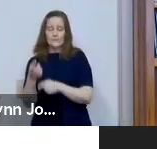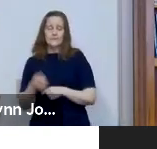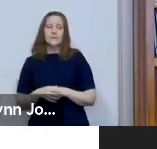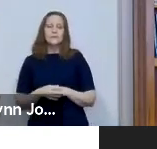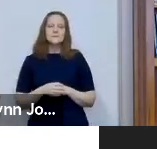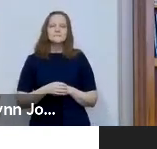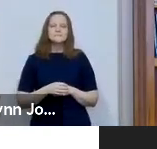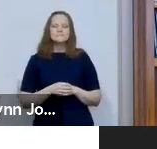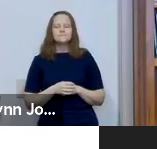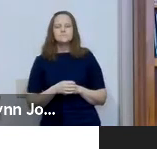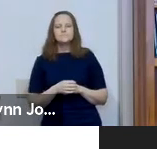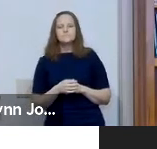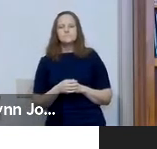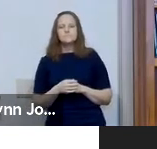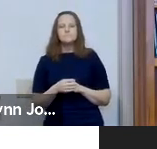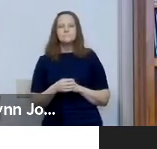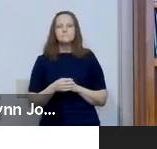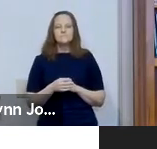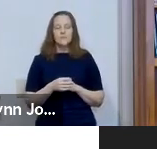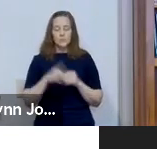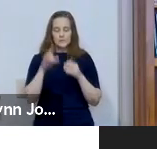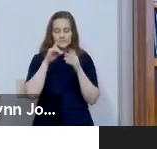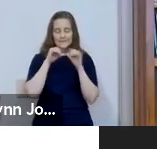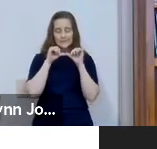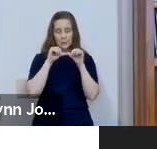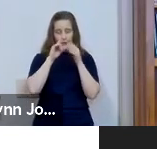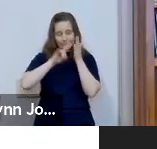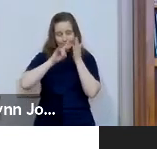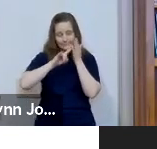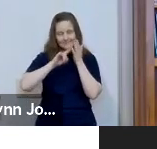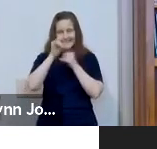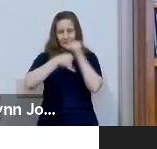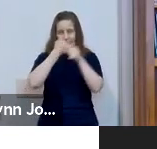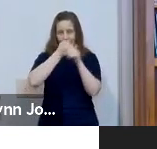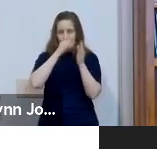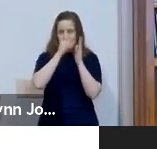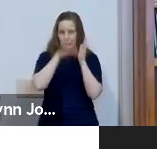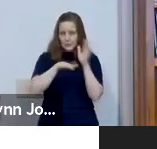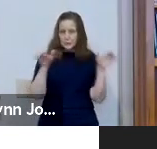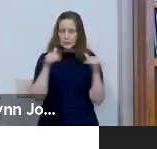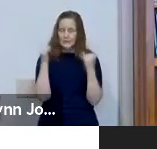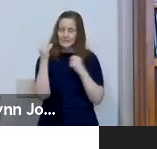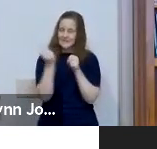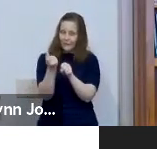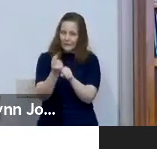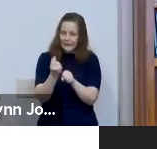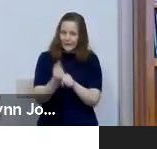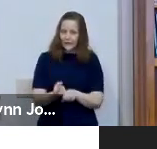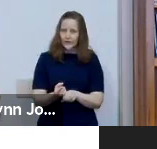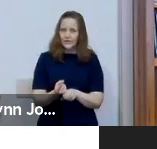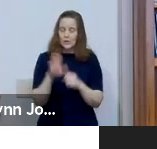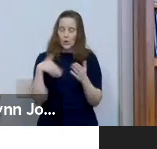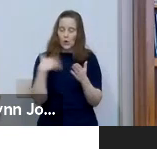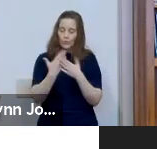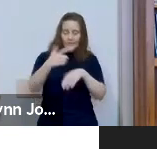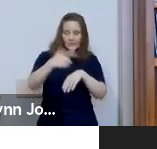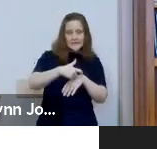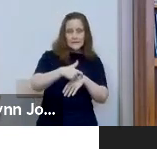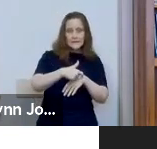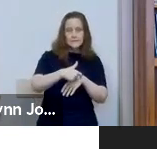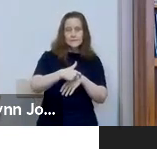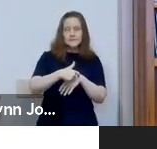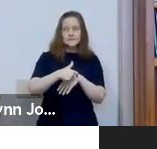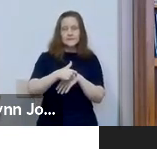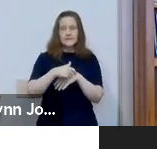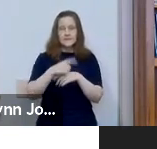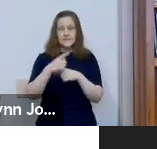We'll continue to monitor international students, and it's something that we do every year, their arrival times as they